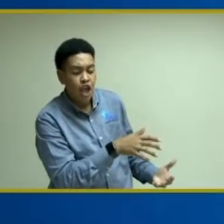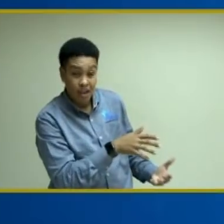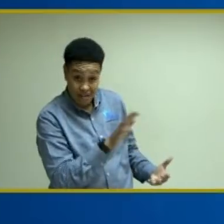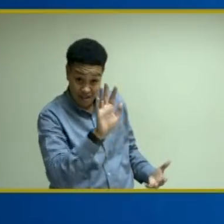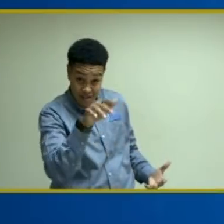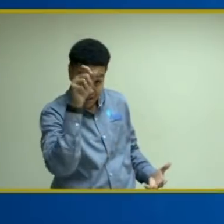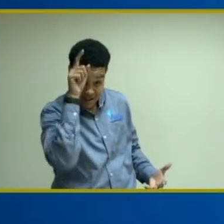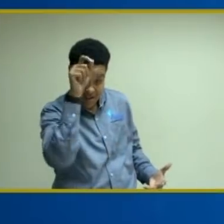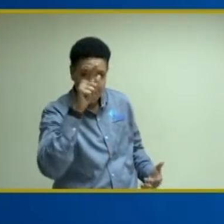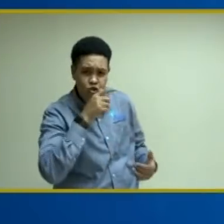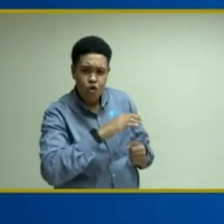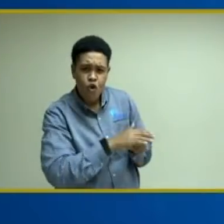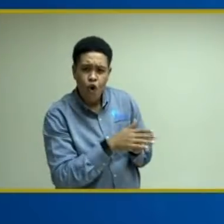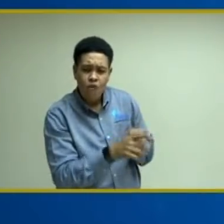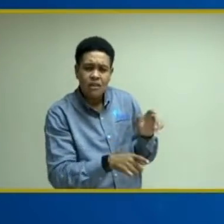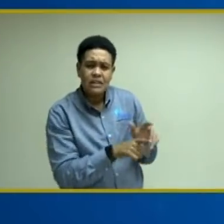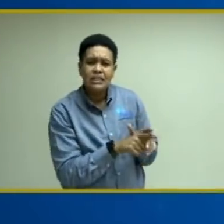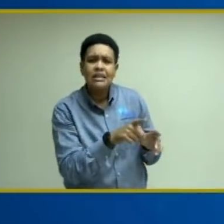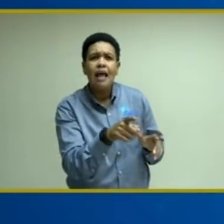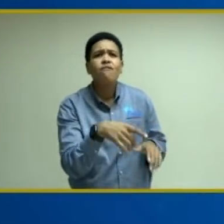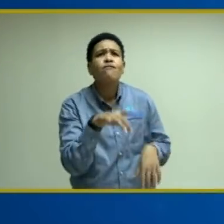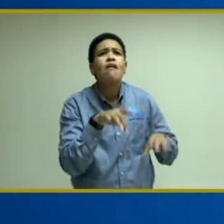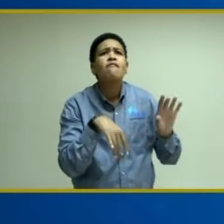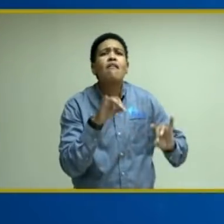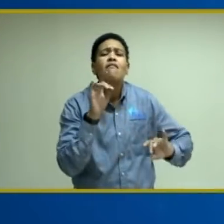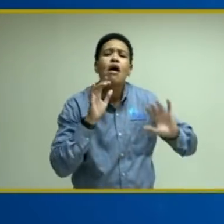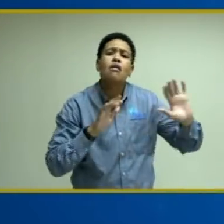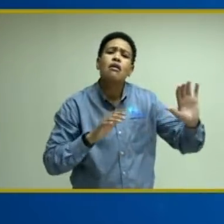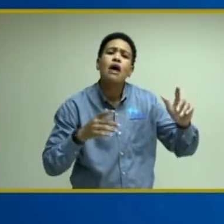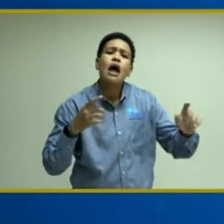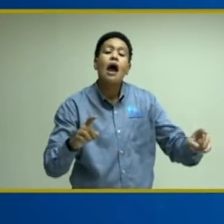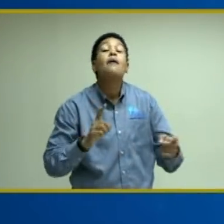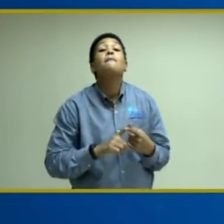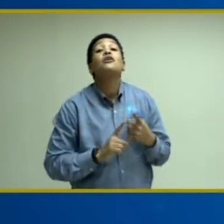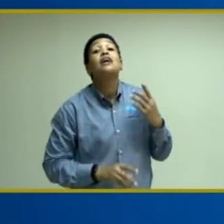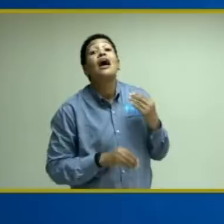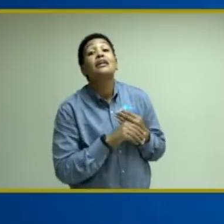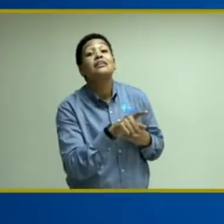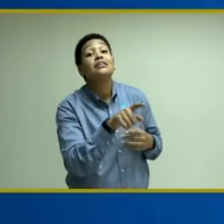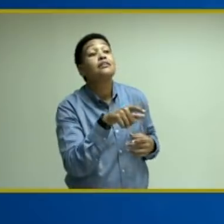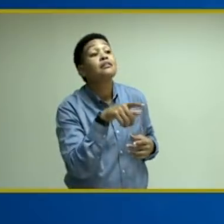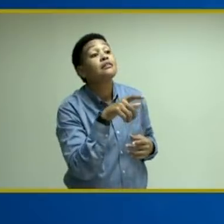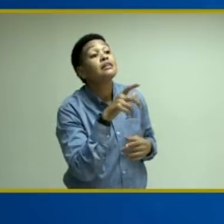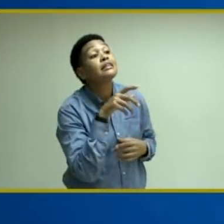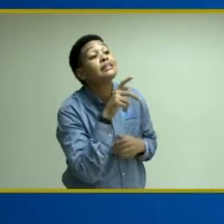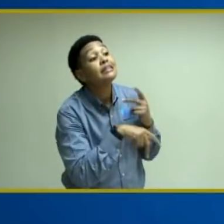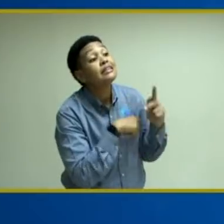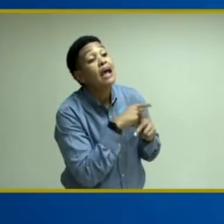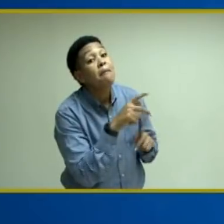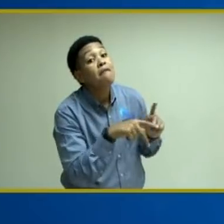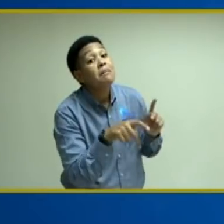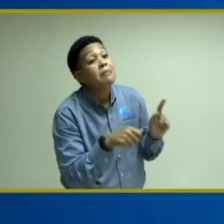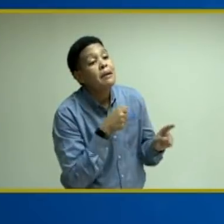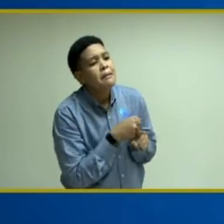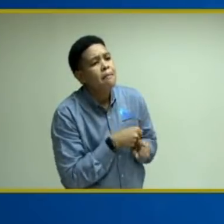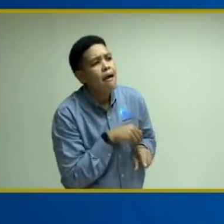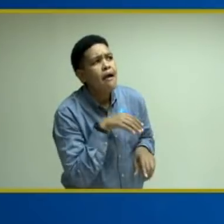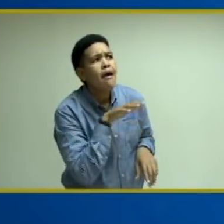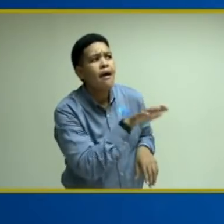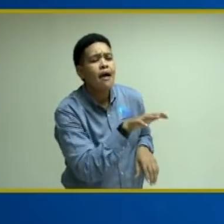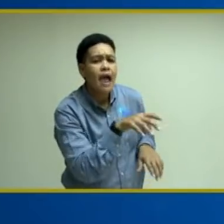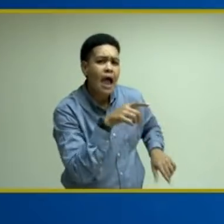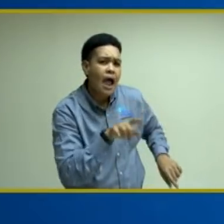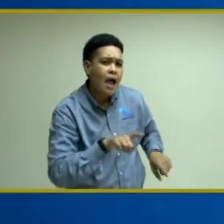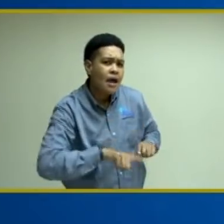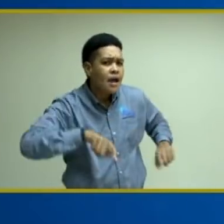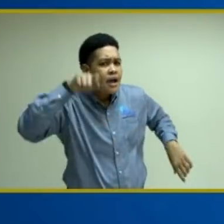when the COVID was diagnosed, and of course the type of persons that are affected. But